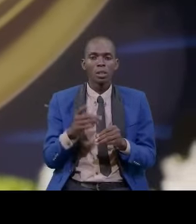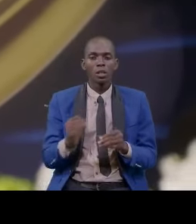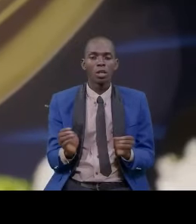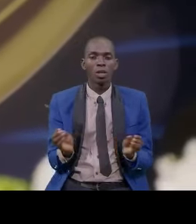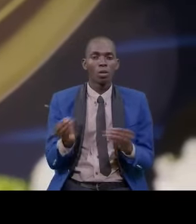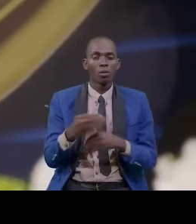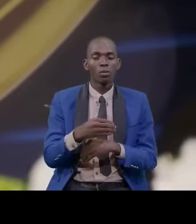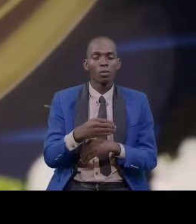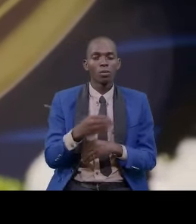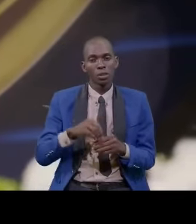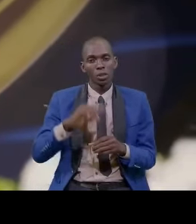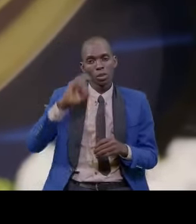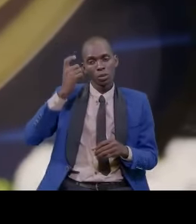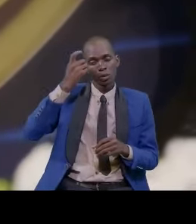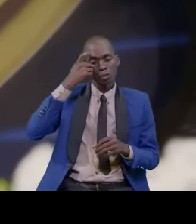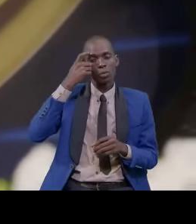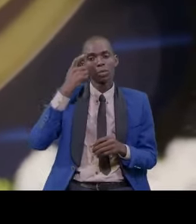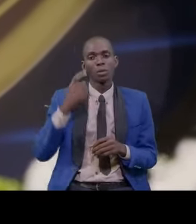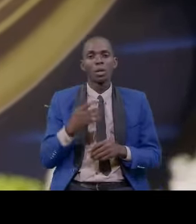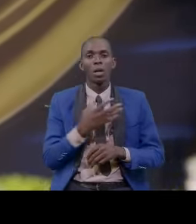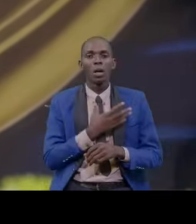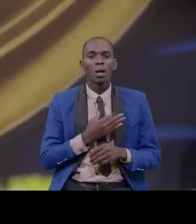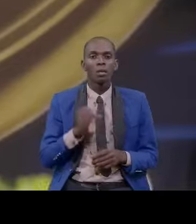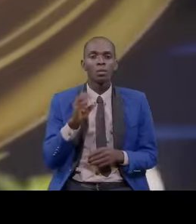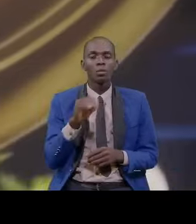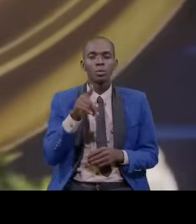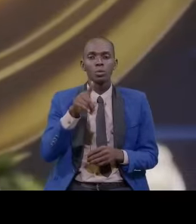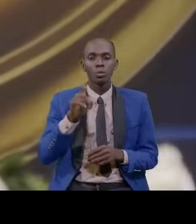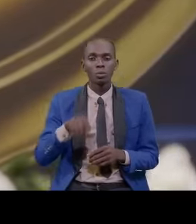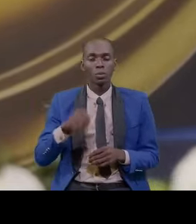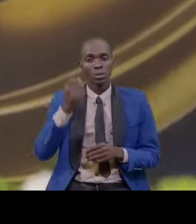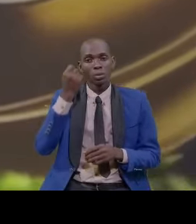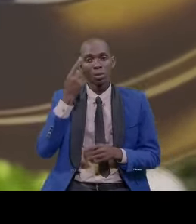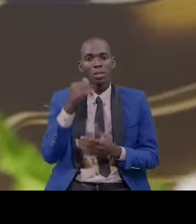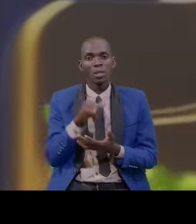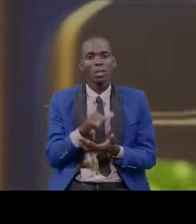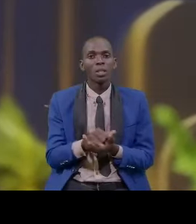governance. And so you need to understand that the way